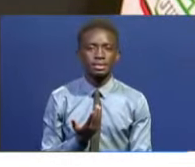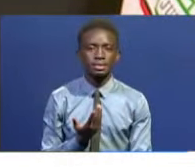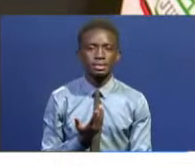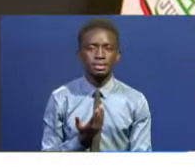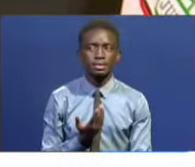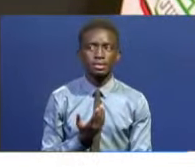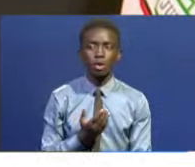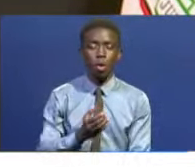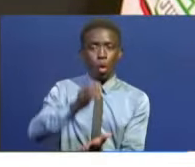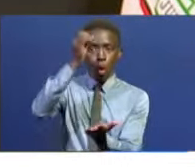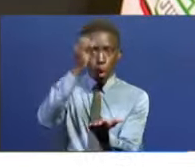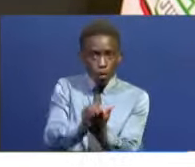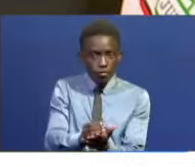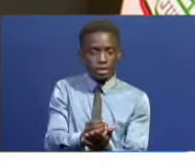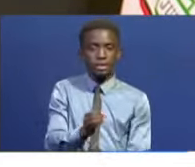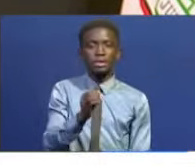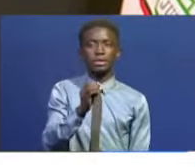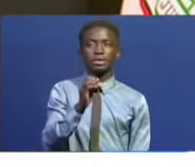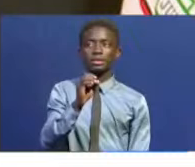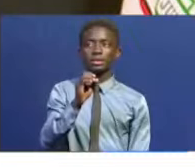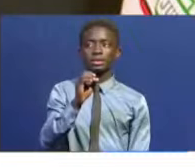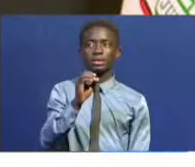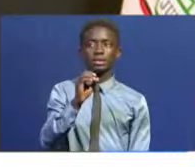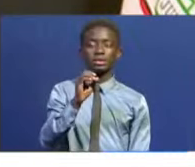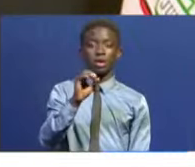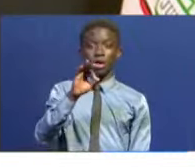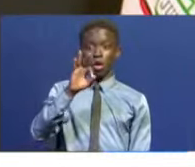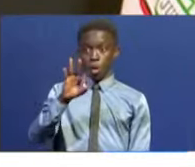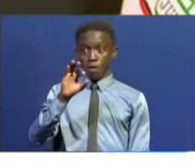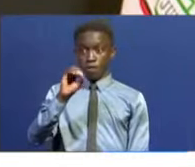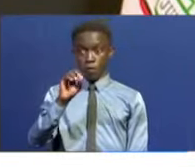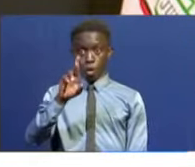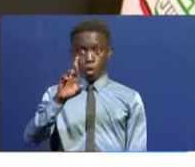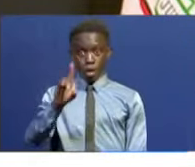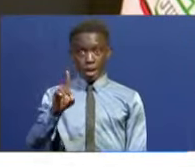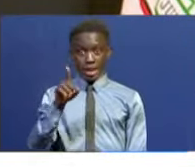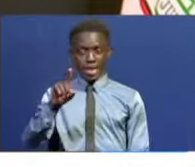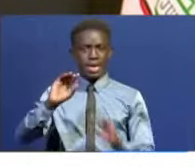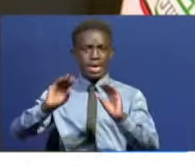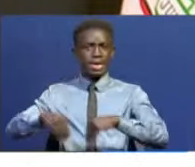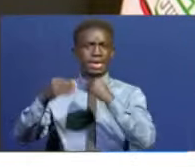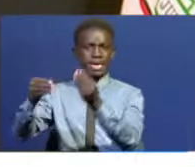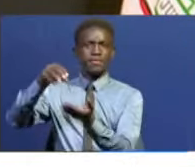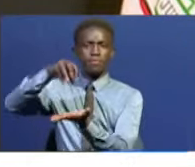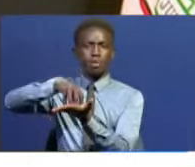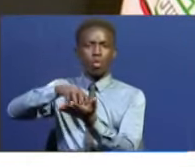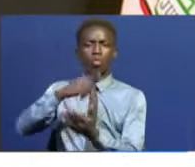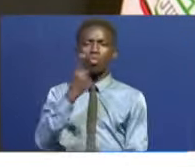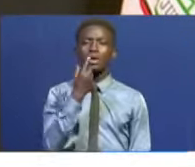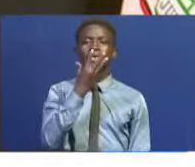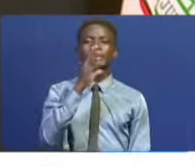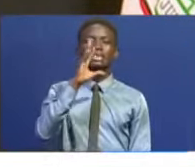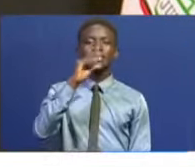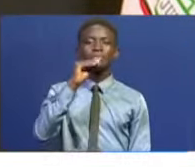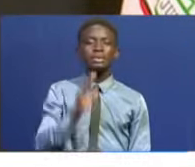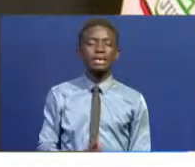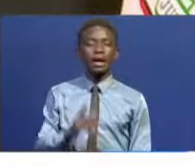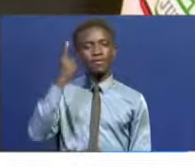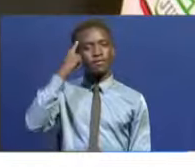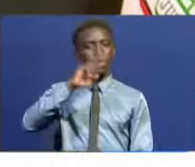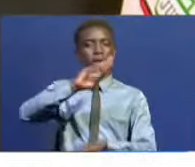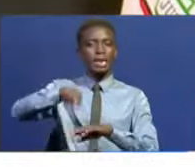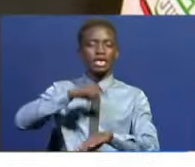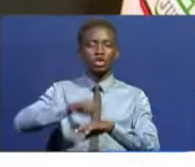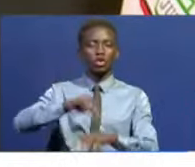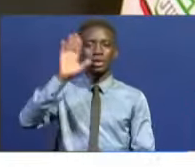The office of the deputy president, Ford Kenya, will be allocated the position of the speaker of the National Assembly, which